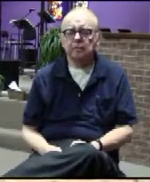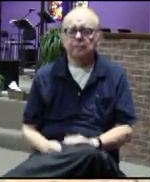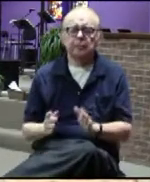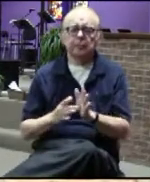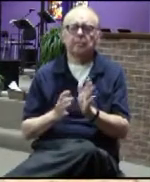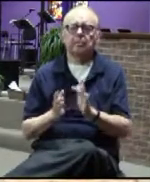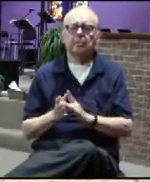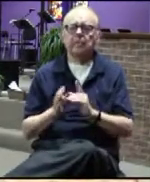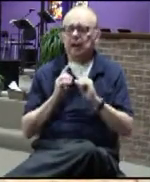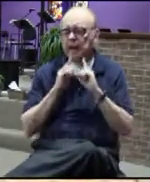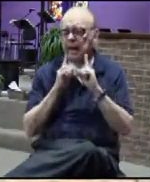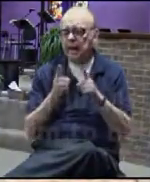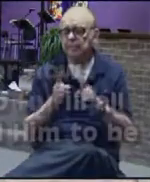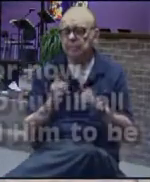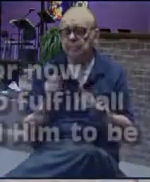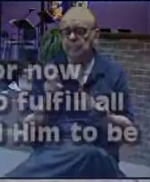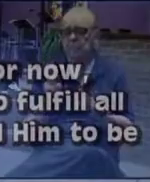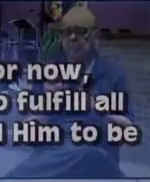Jesus answered him.